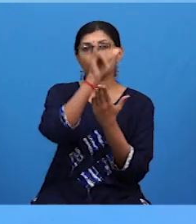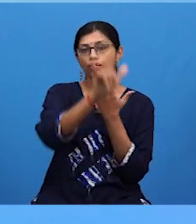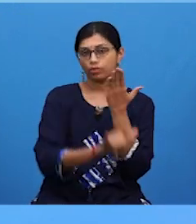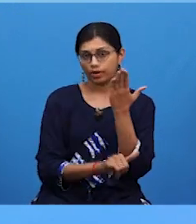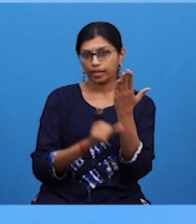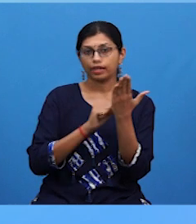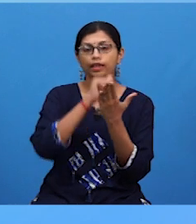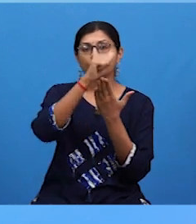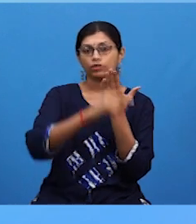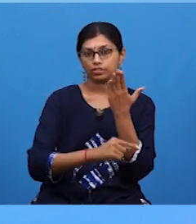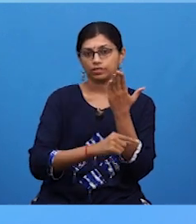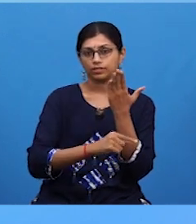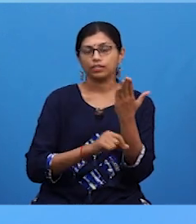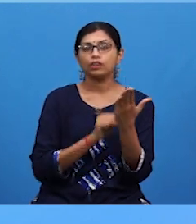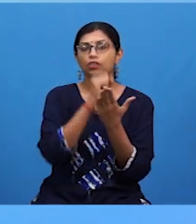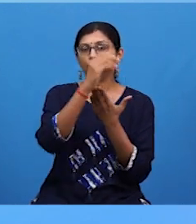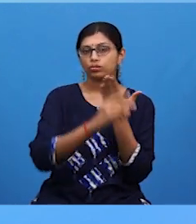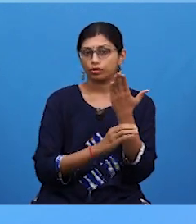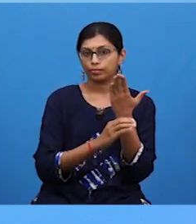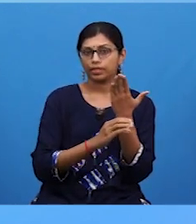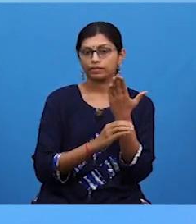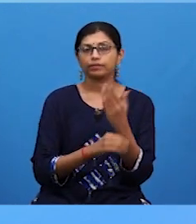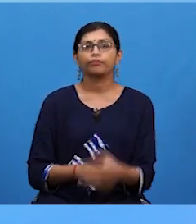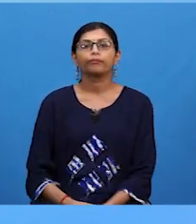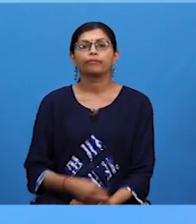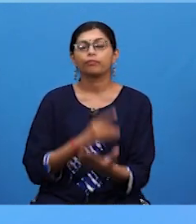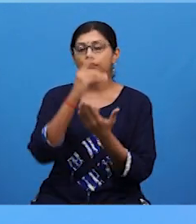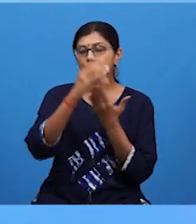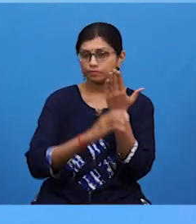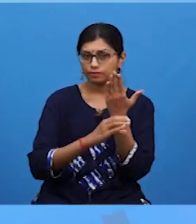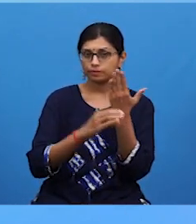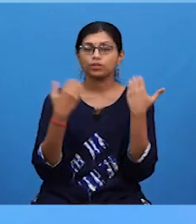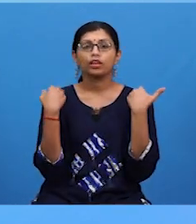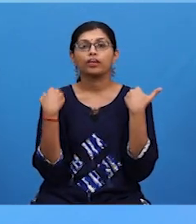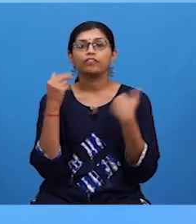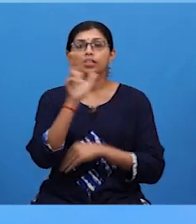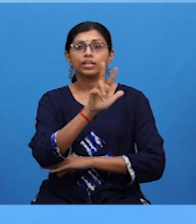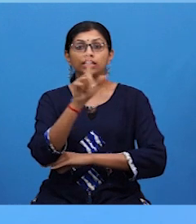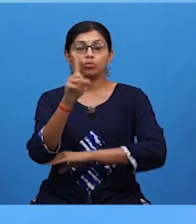July, August, October, and December.